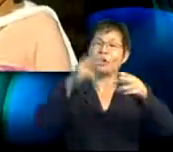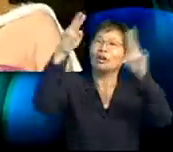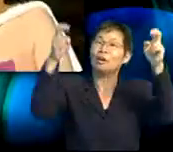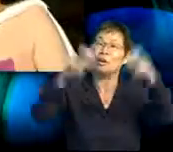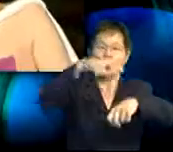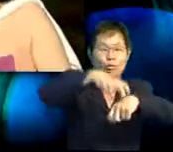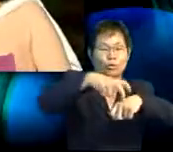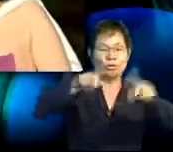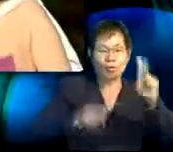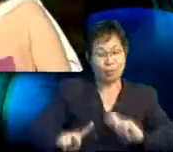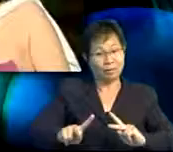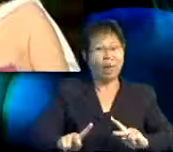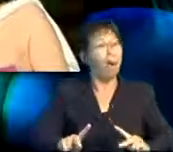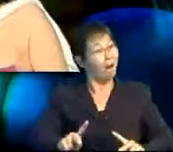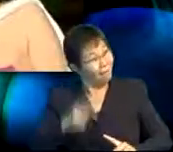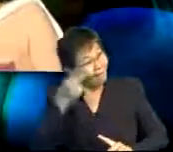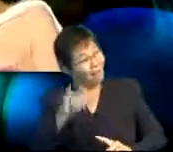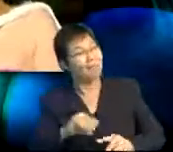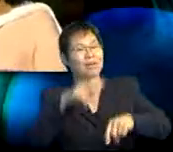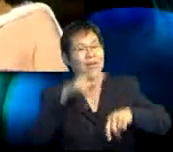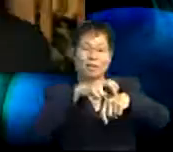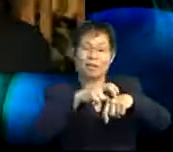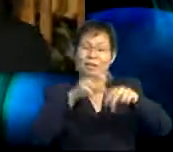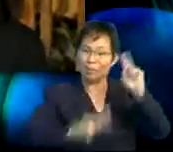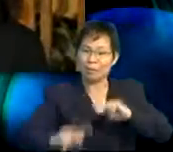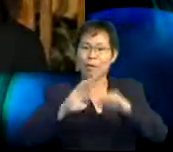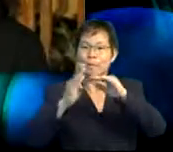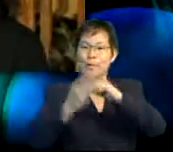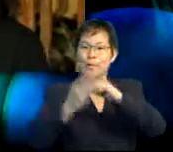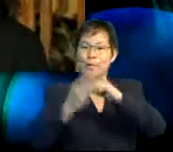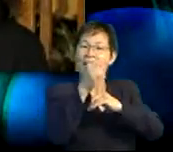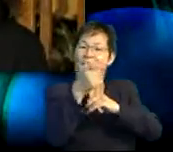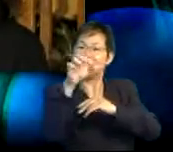Ha! Potato People by Angela Wright, right? Right.